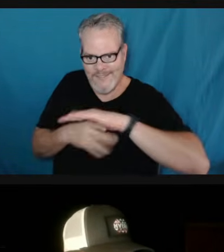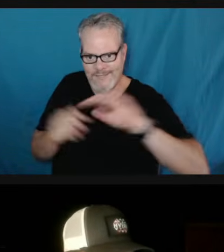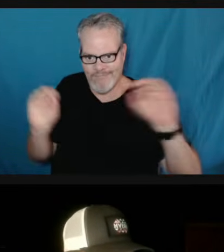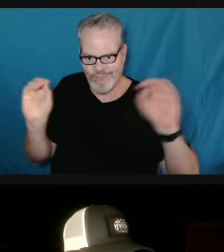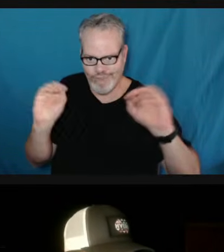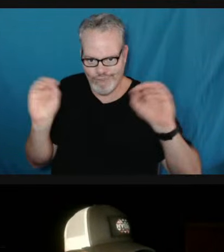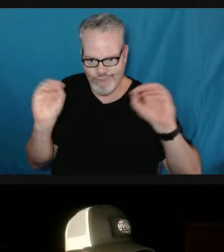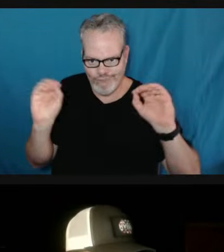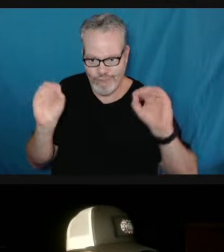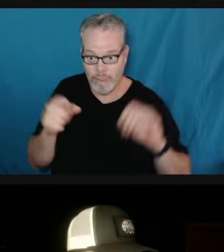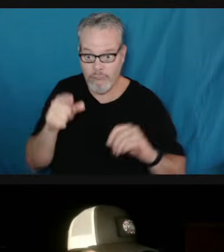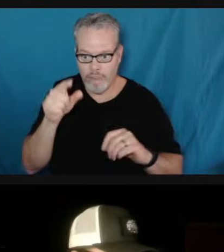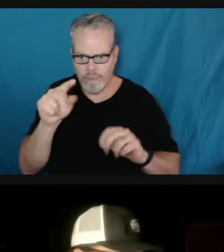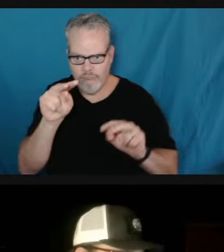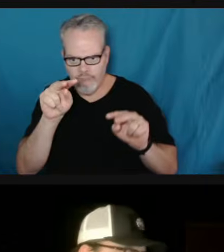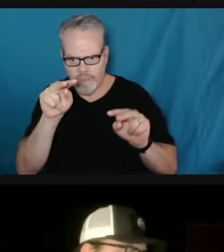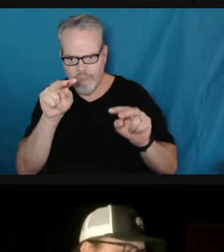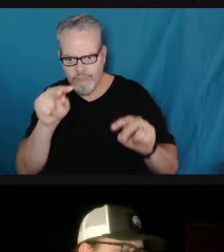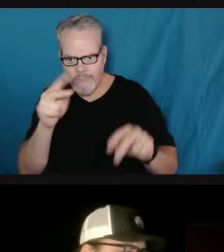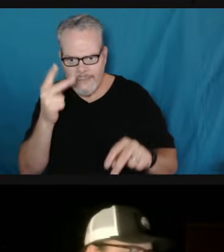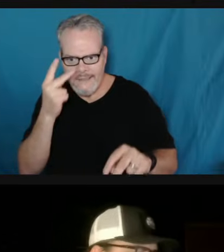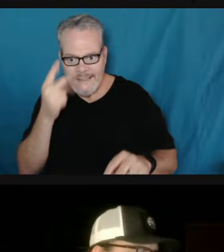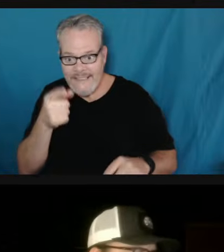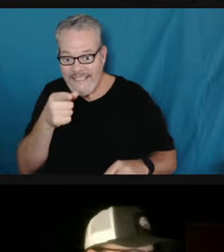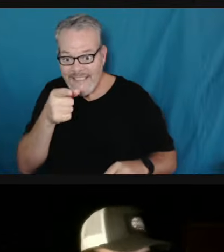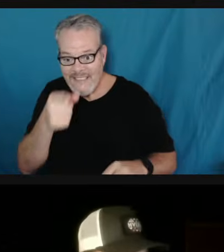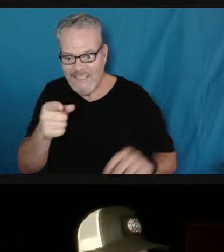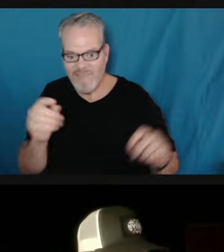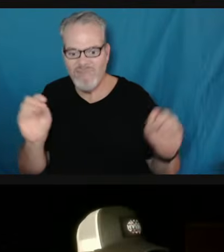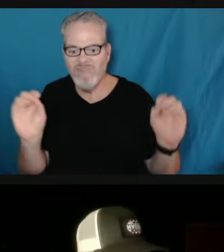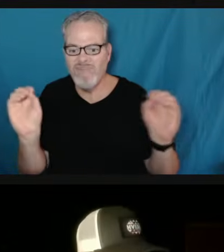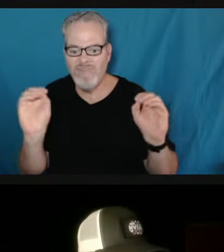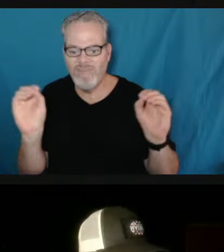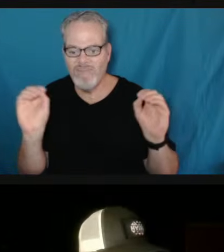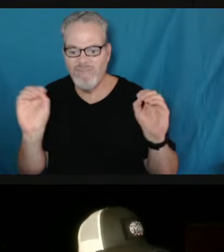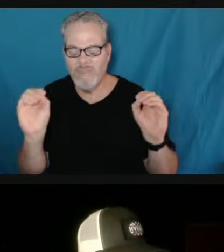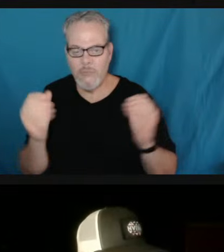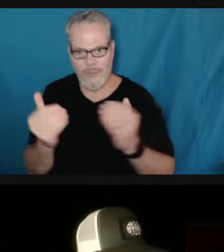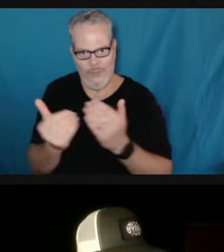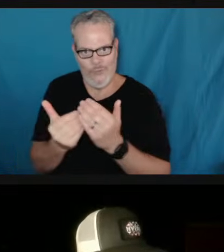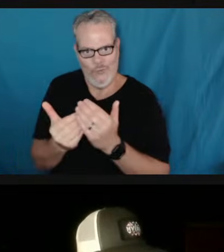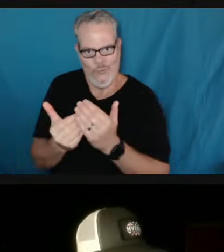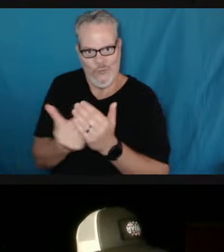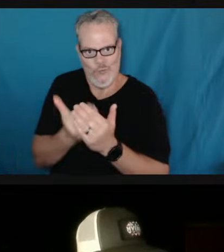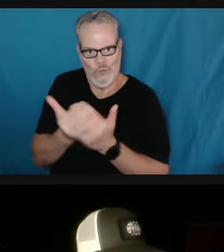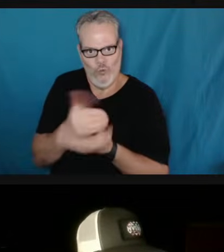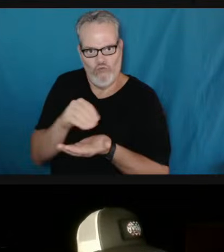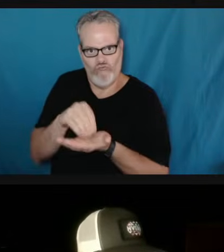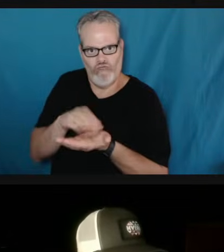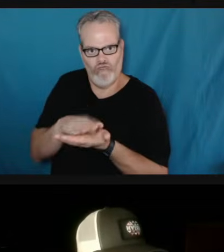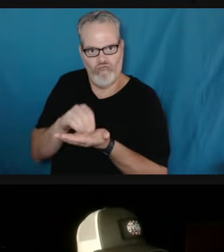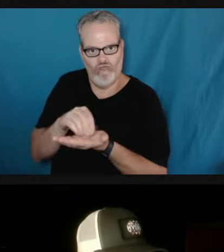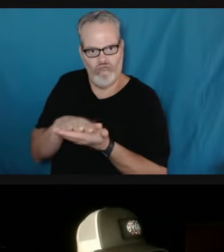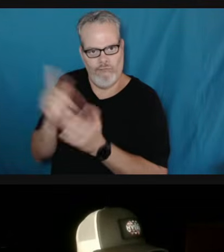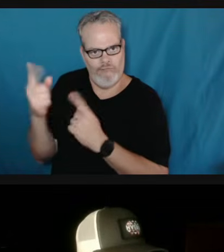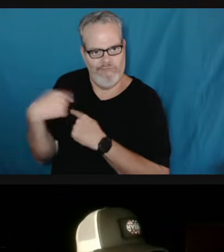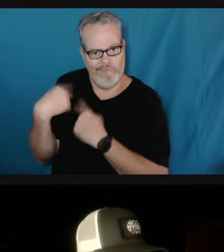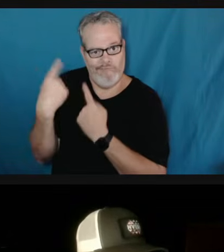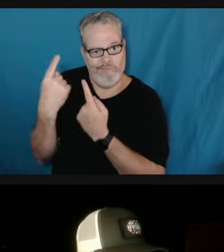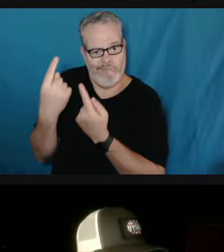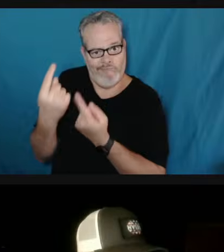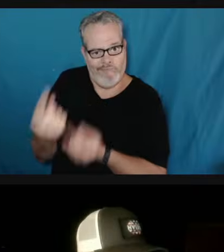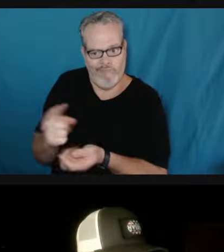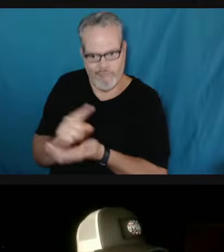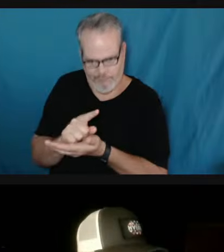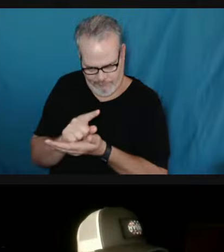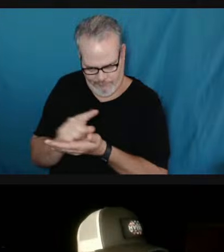took this view of the crater floor as well. So those are our new entries into our visual record here for the last week